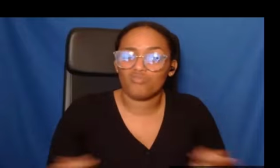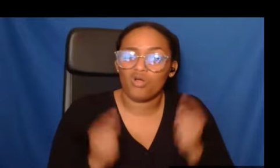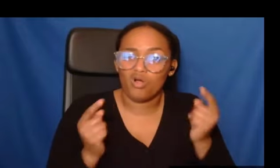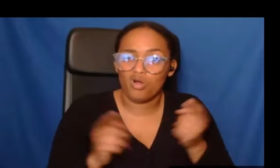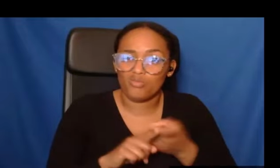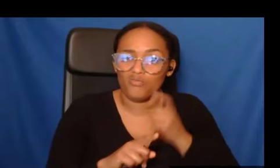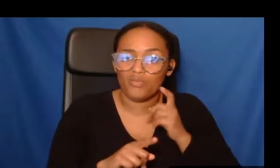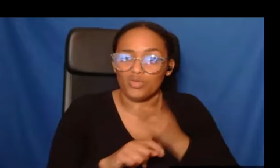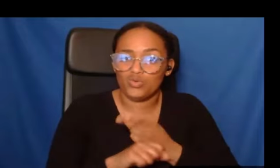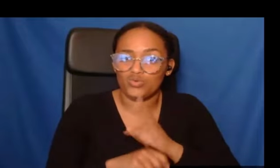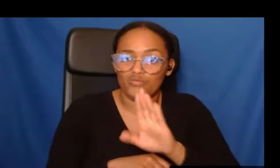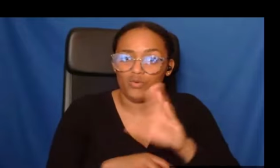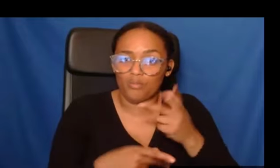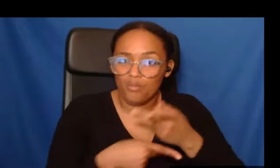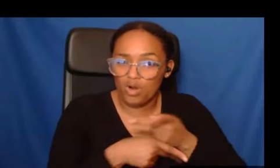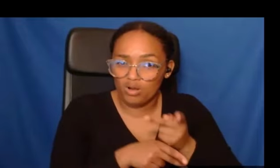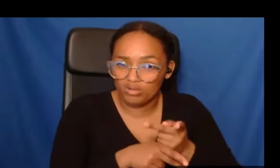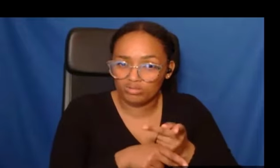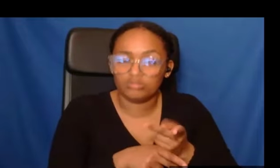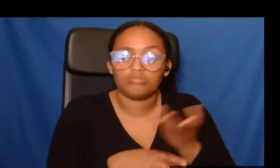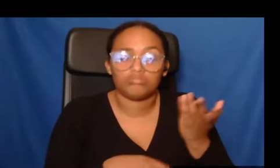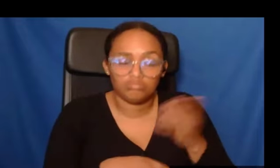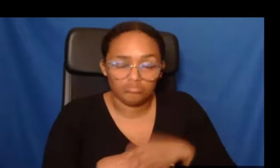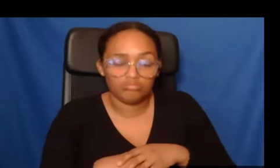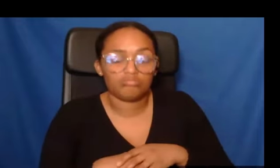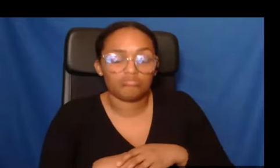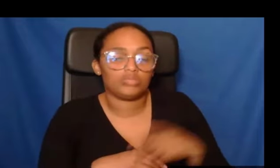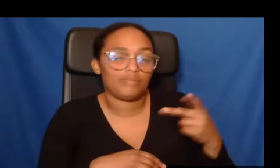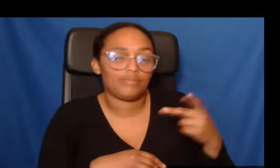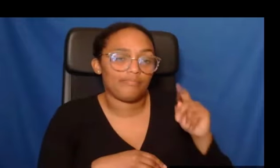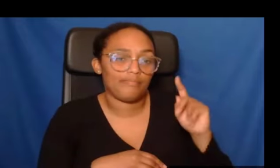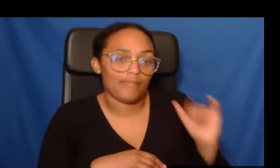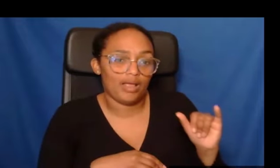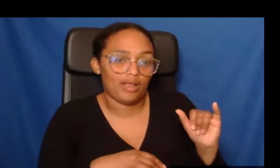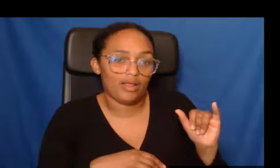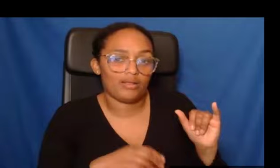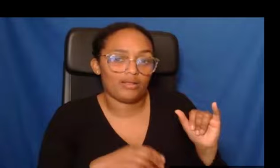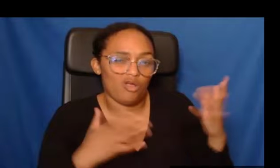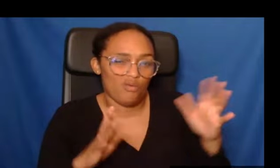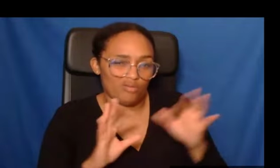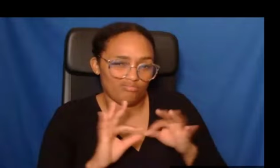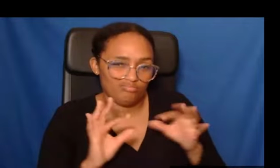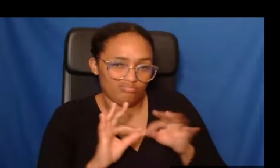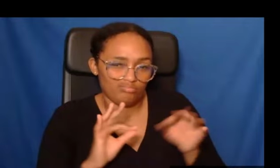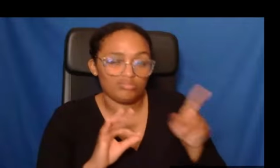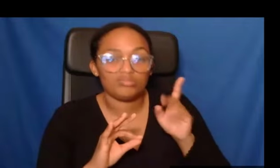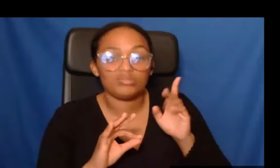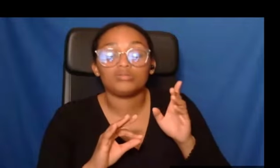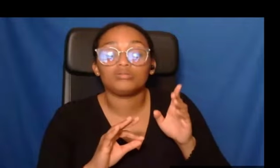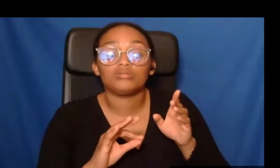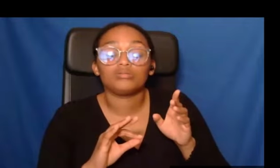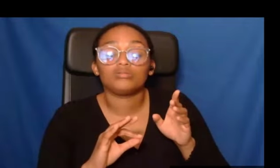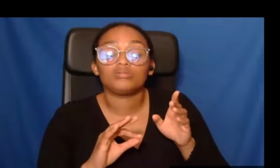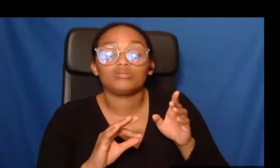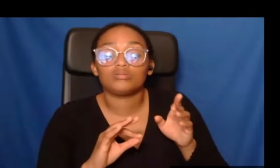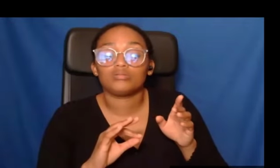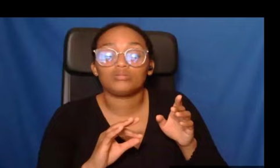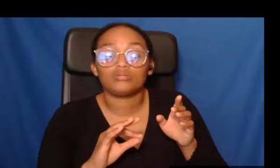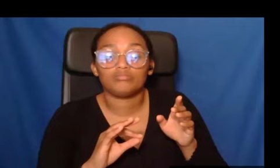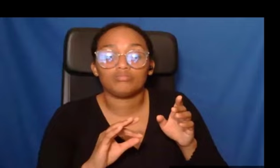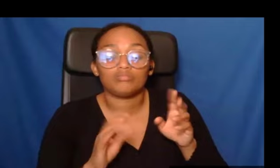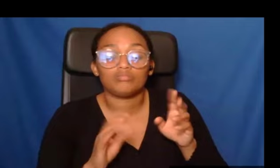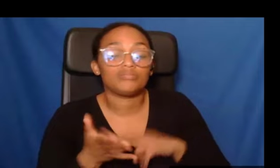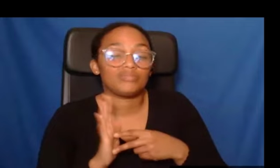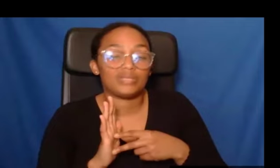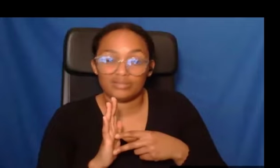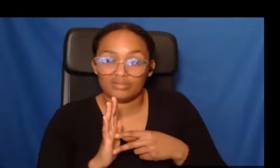product. Because as Patty explained earlier, it's going to provide you no out-of-pocket cost to